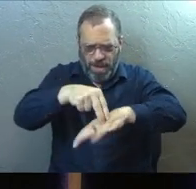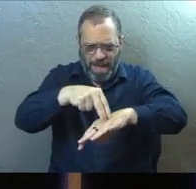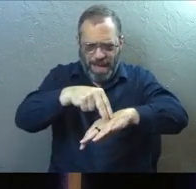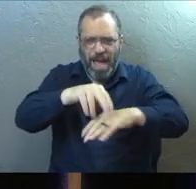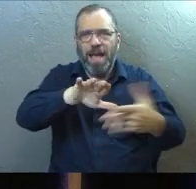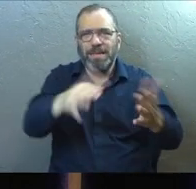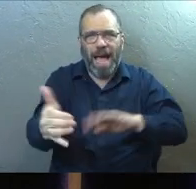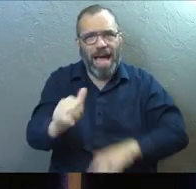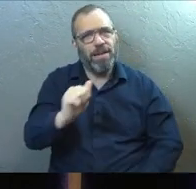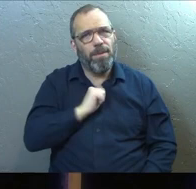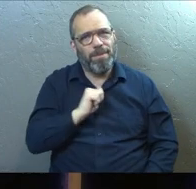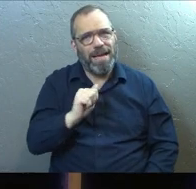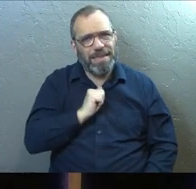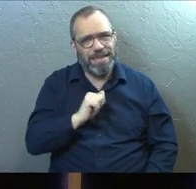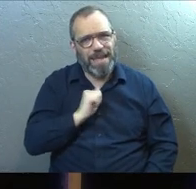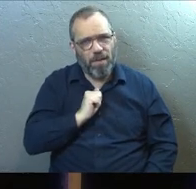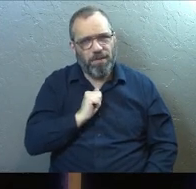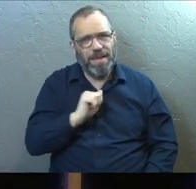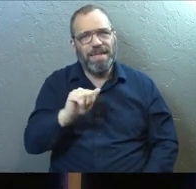Because I got to die to my old self?